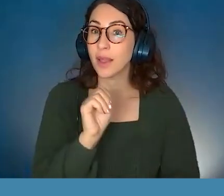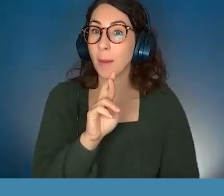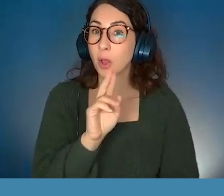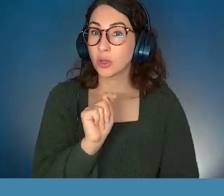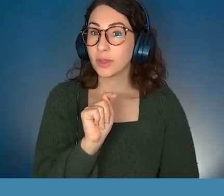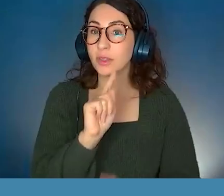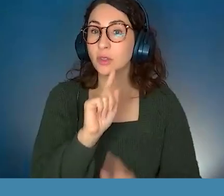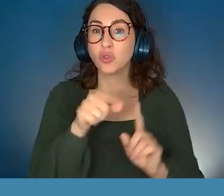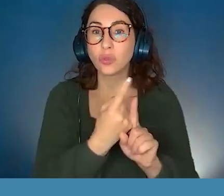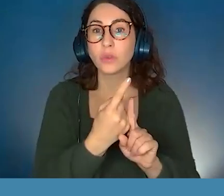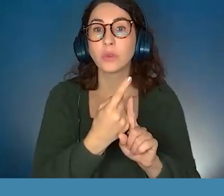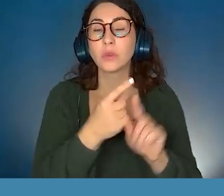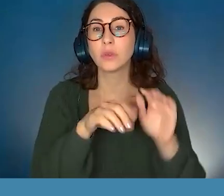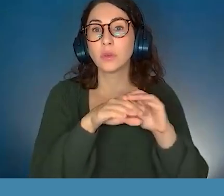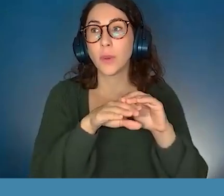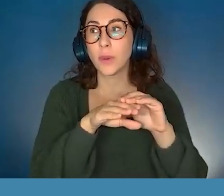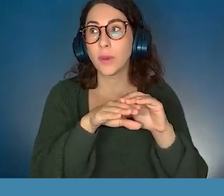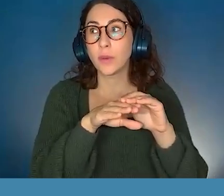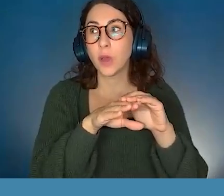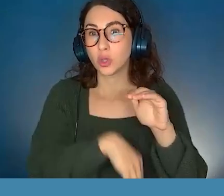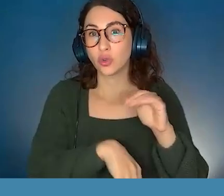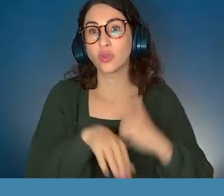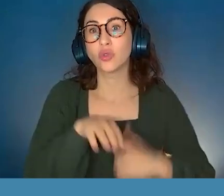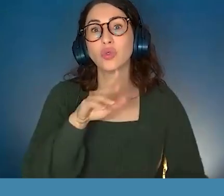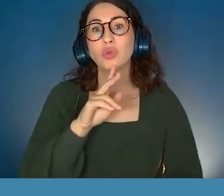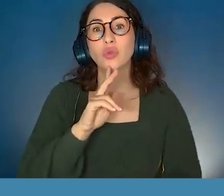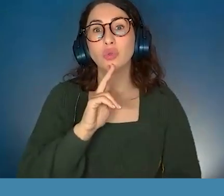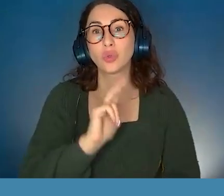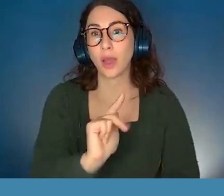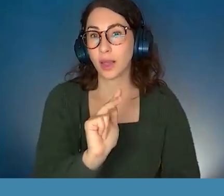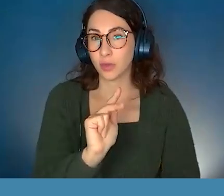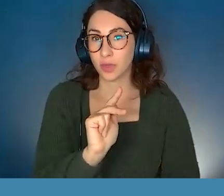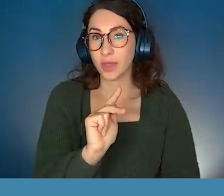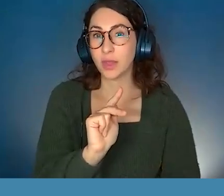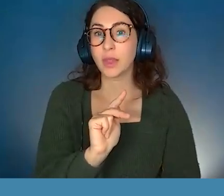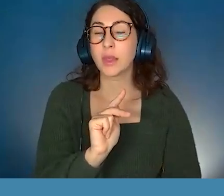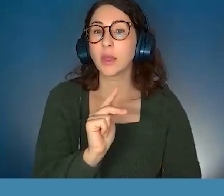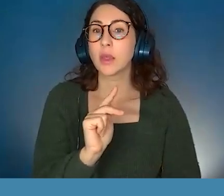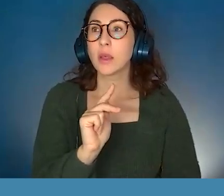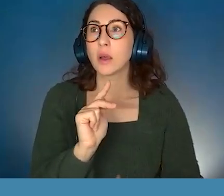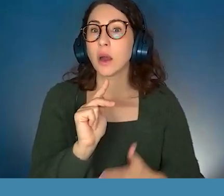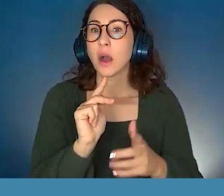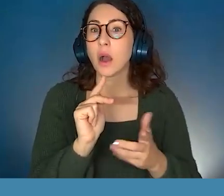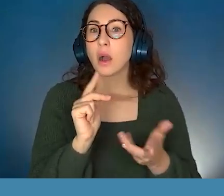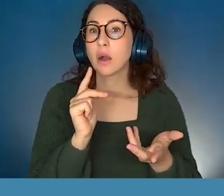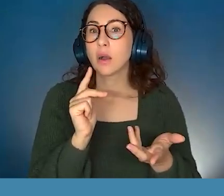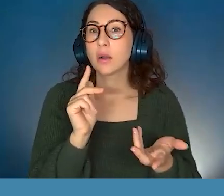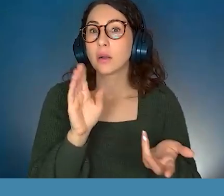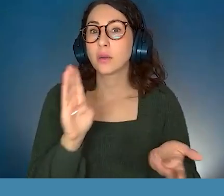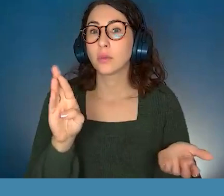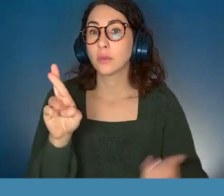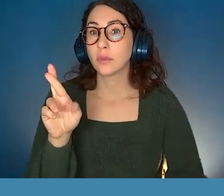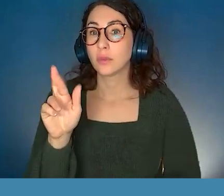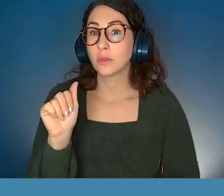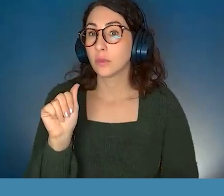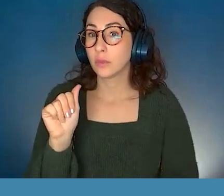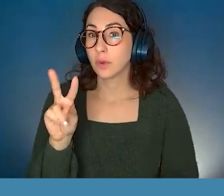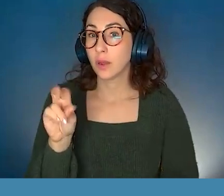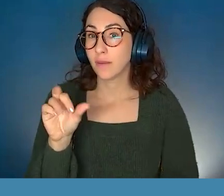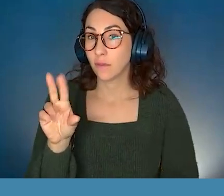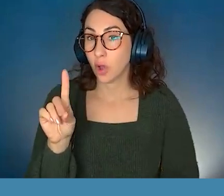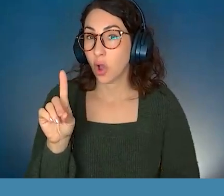only for under 23 years old. Brevard now can